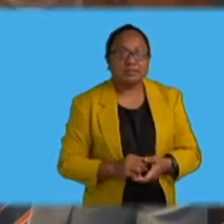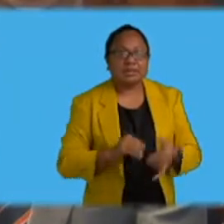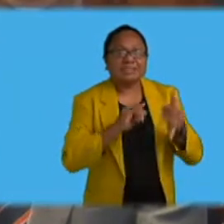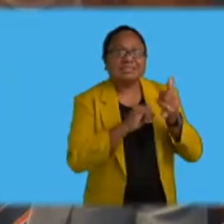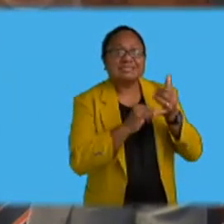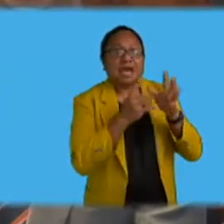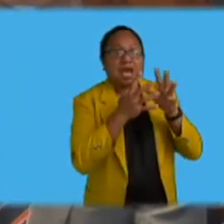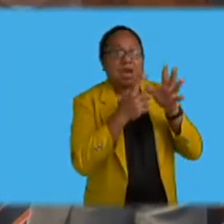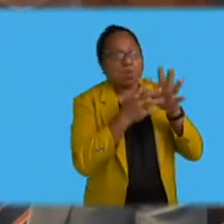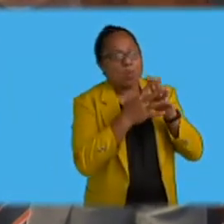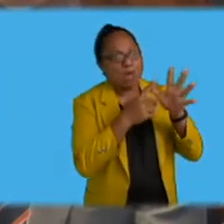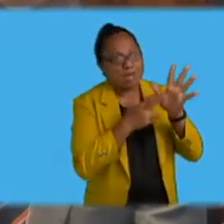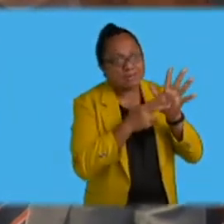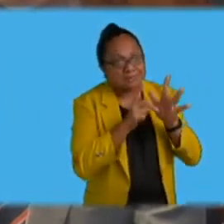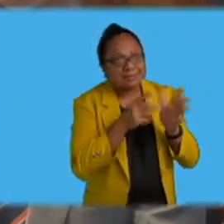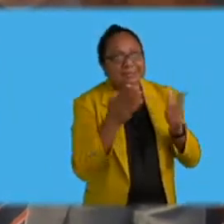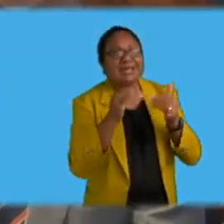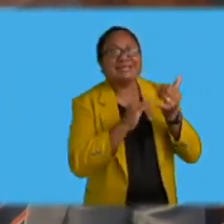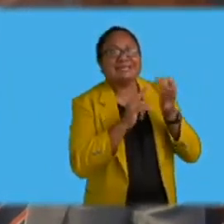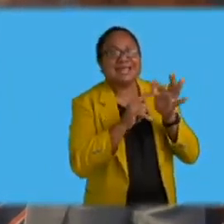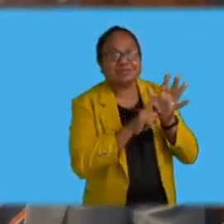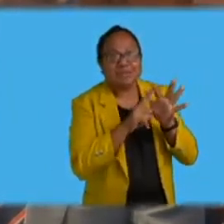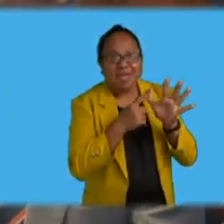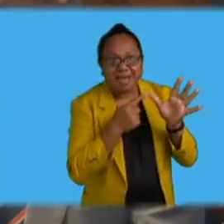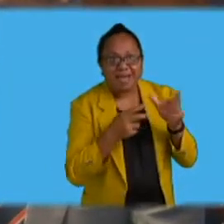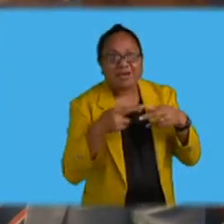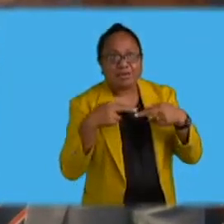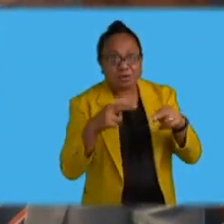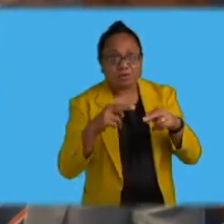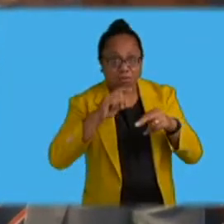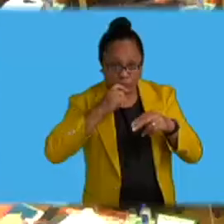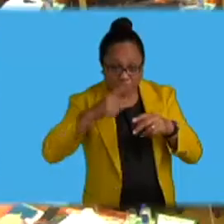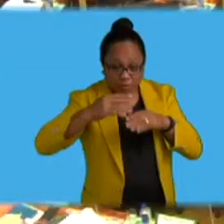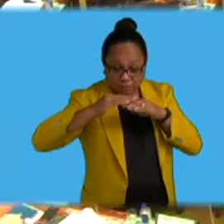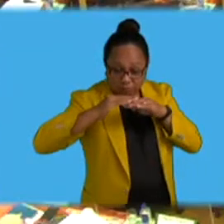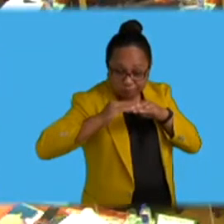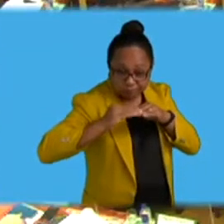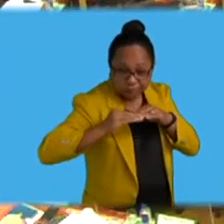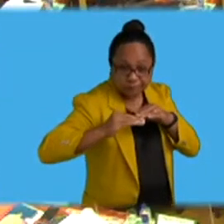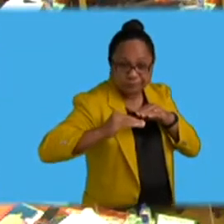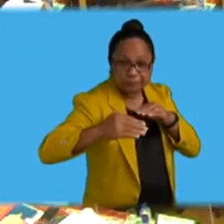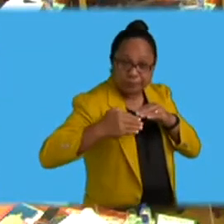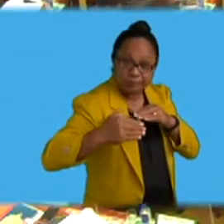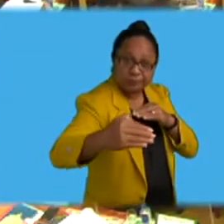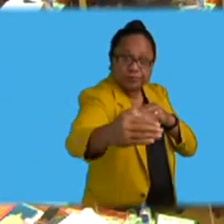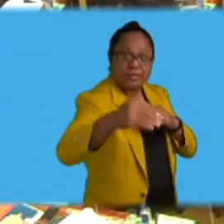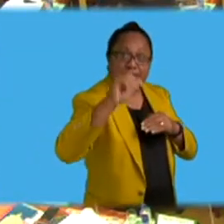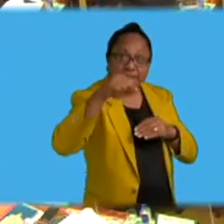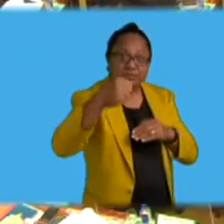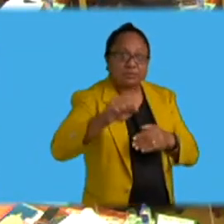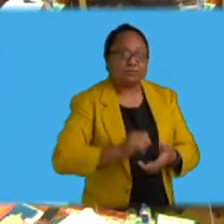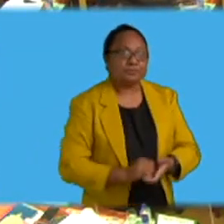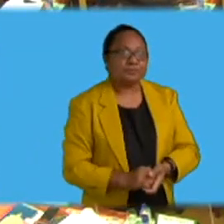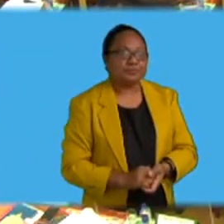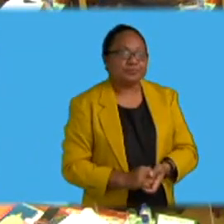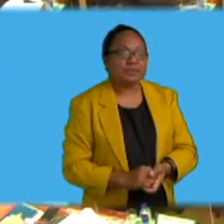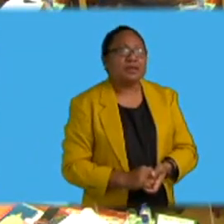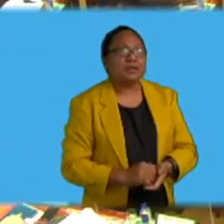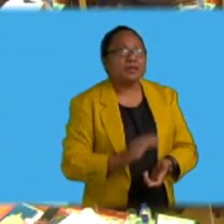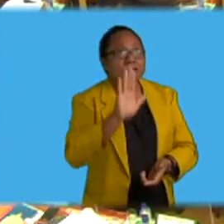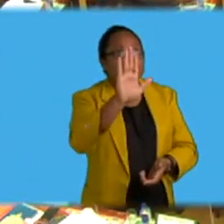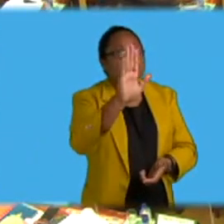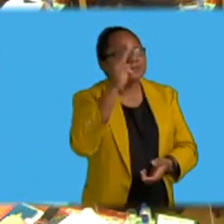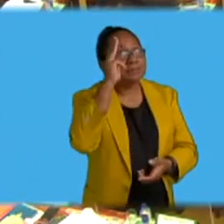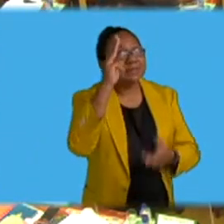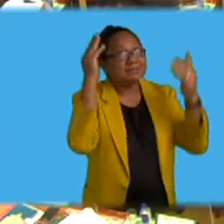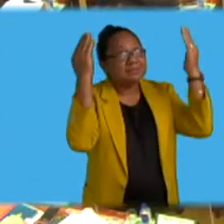Sere Road. It's only up to Narwai. Thank you. Thank you, Honorable Minister. Point of order. Mr. Speaker, as we had